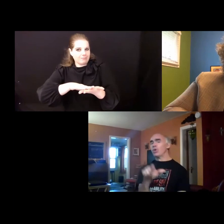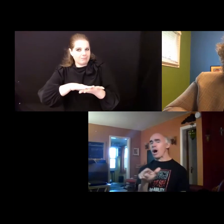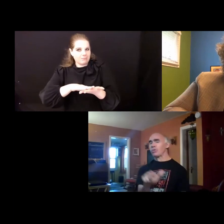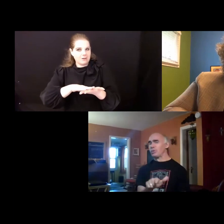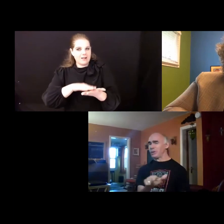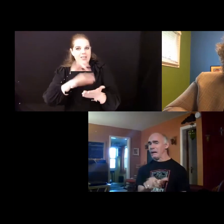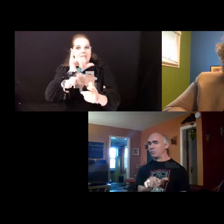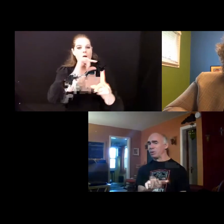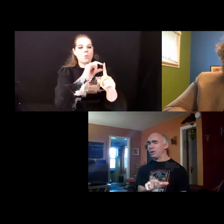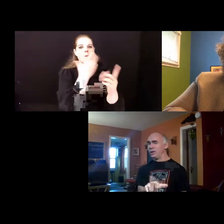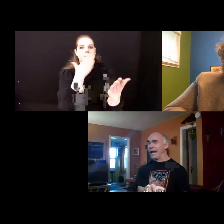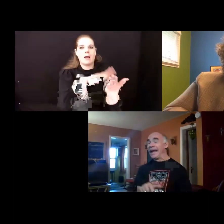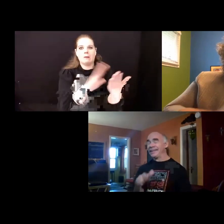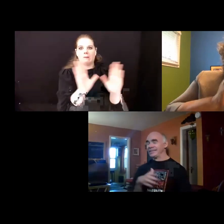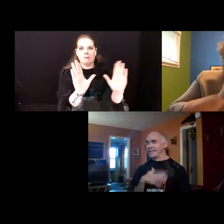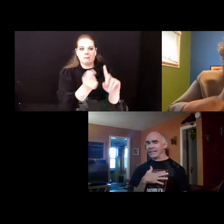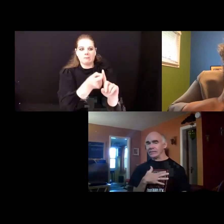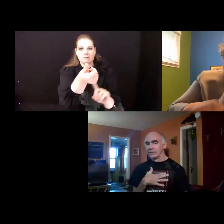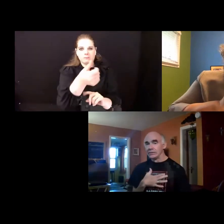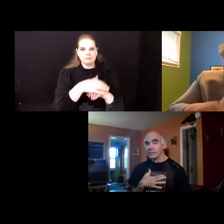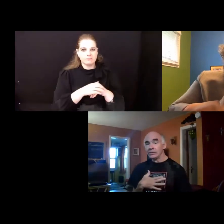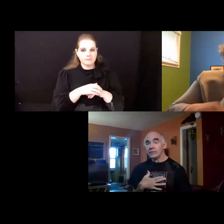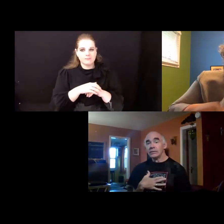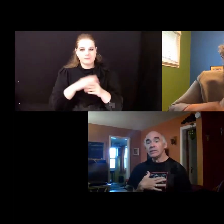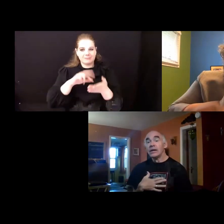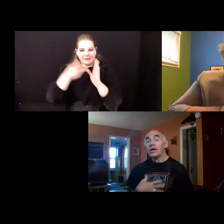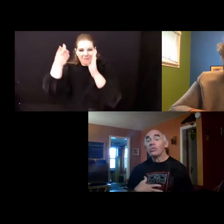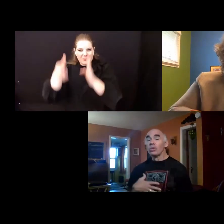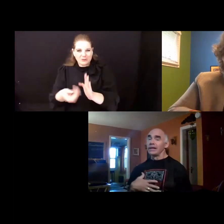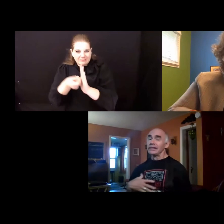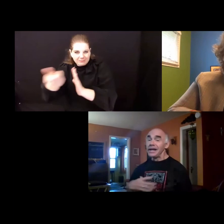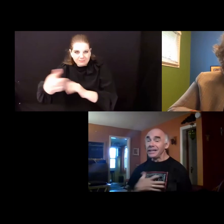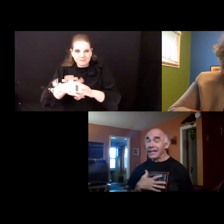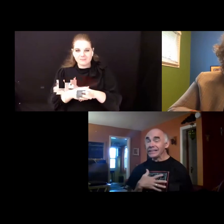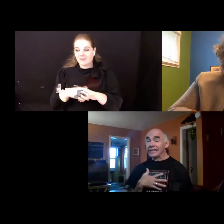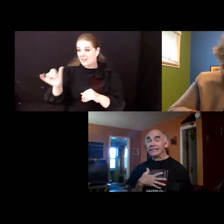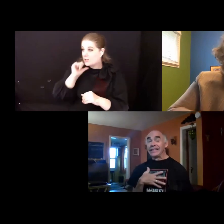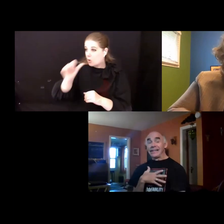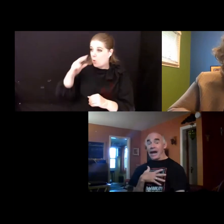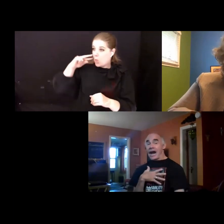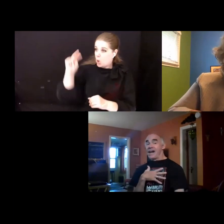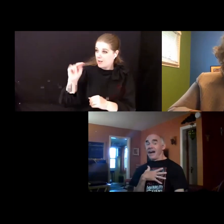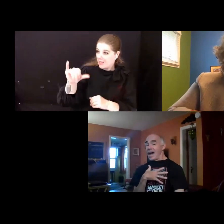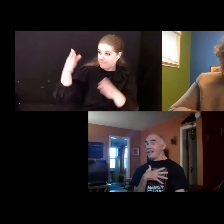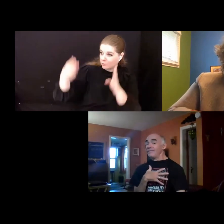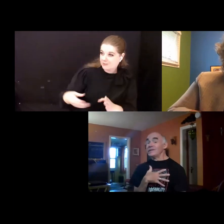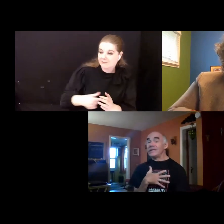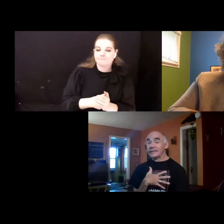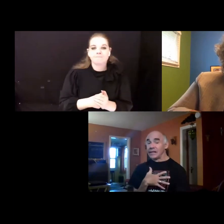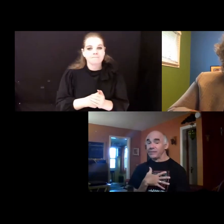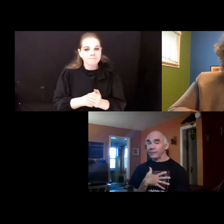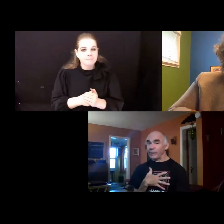something wrong with that word. It's just like, don't look at that person. Well, and they said, I am